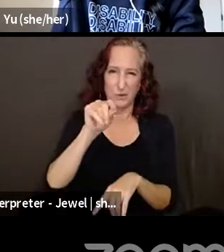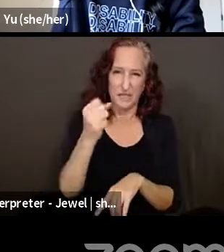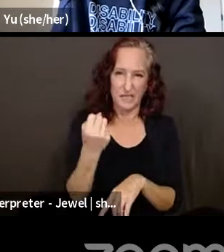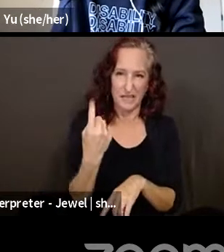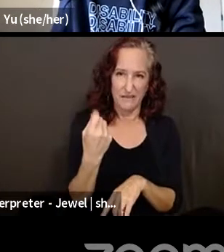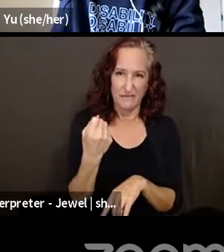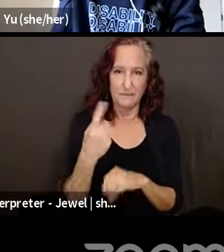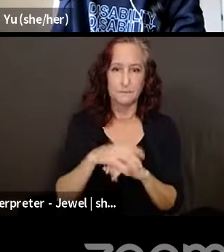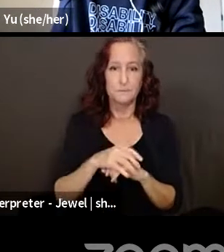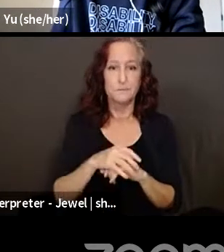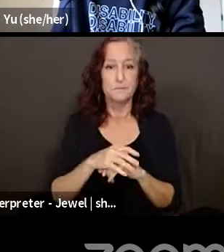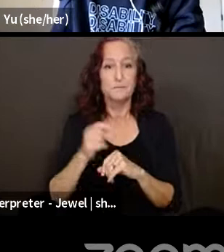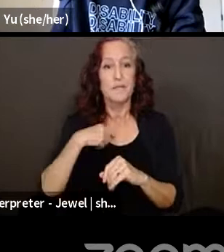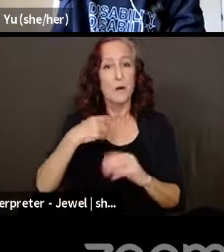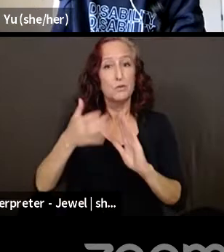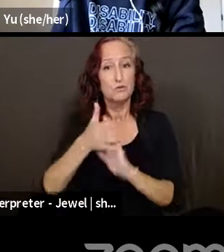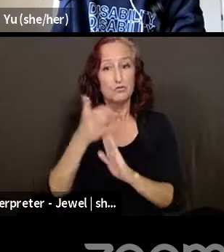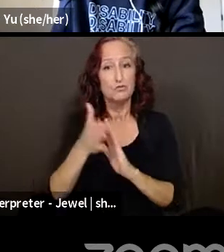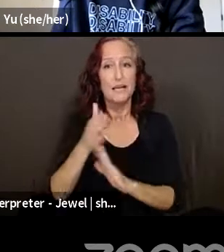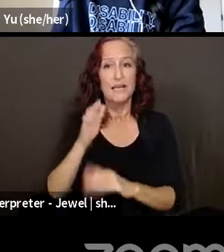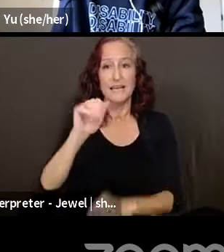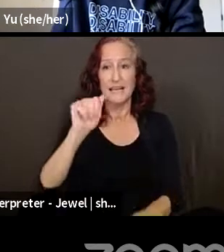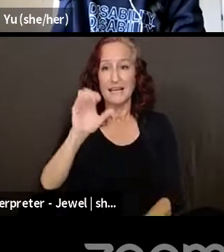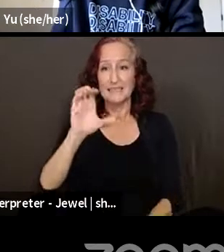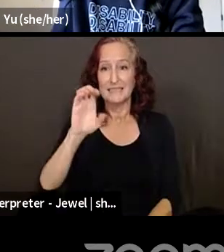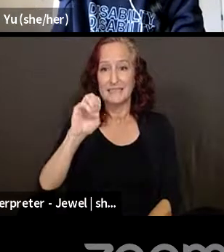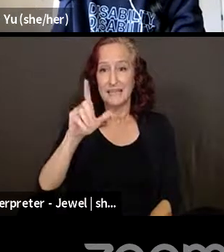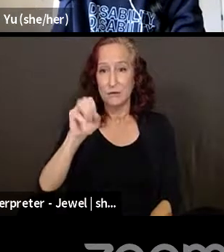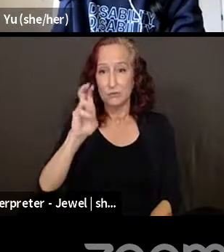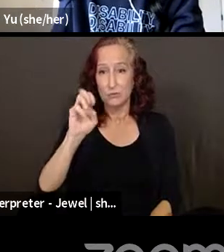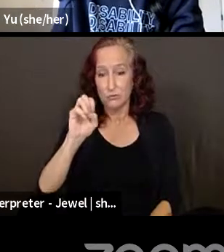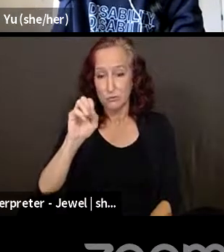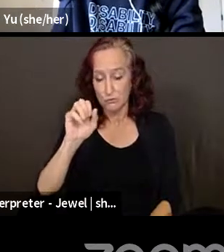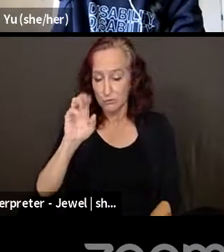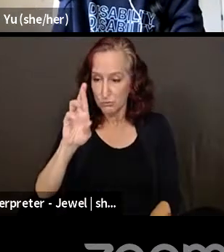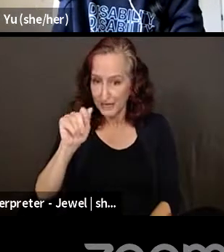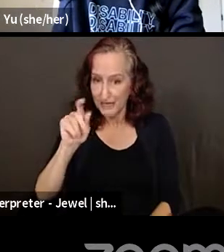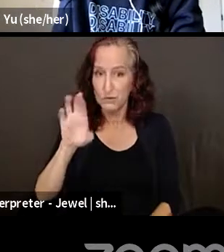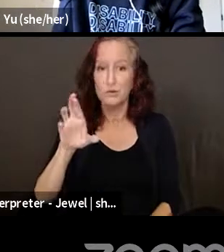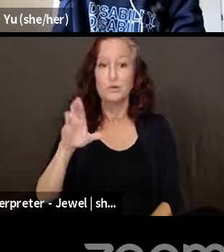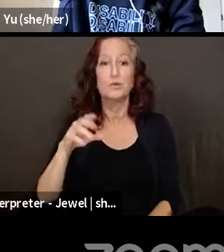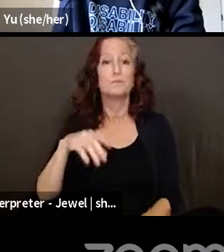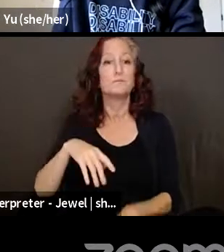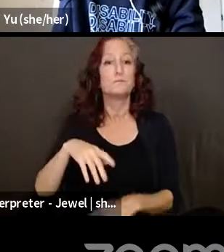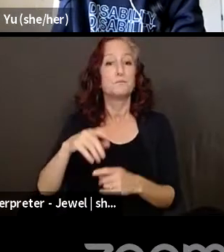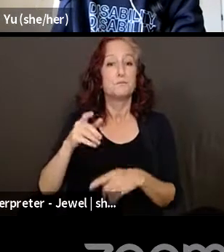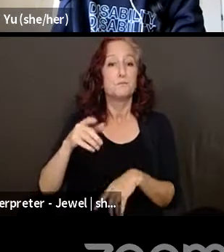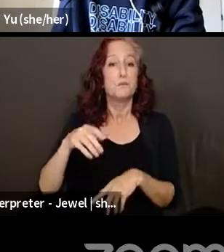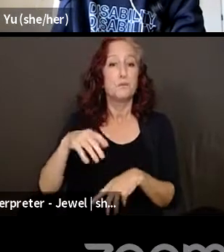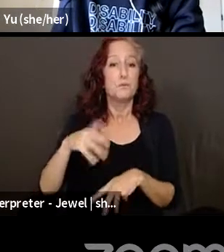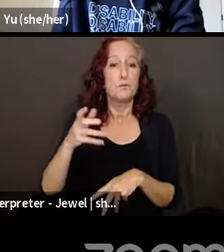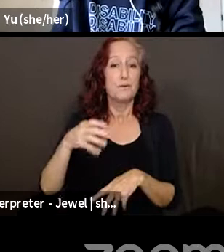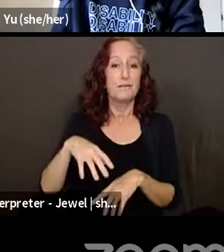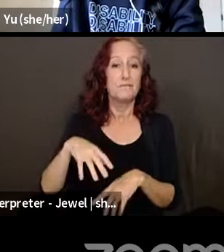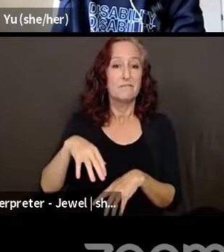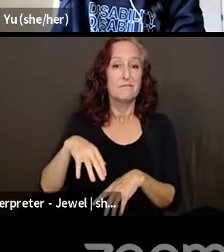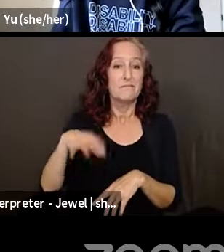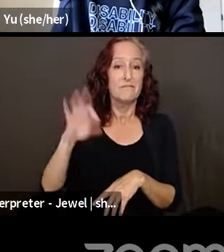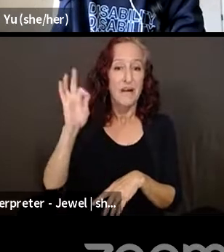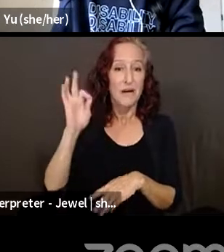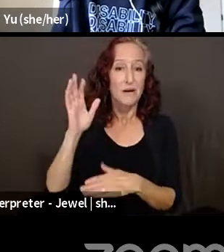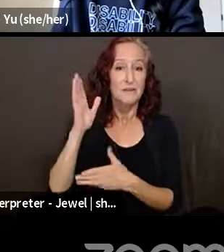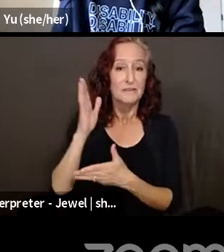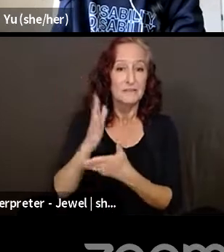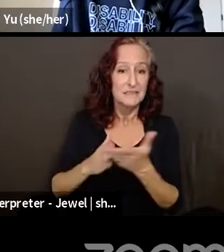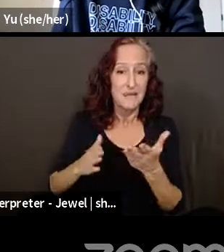was running an accelerator, and we had some conflict, founder conflict, and we needed a different